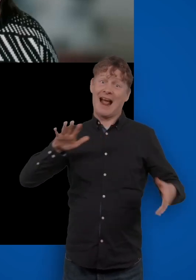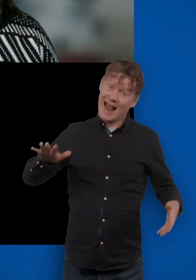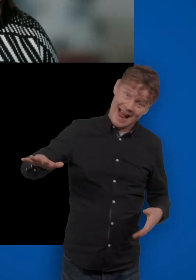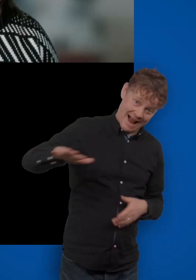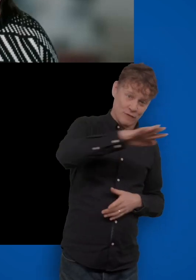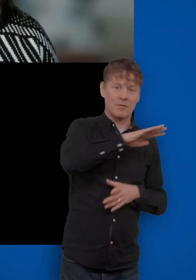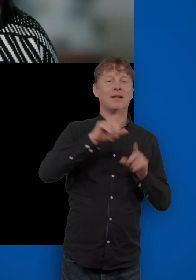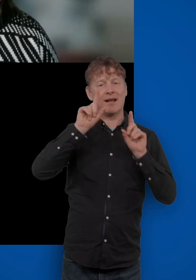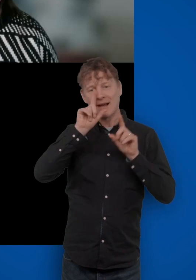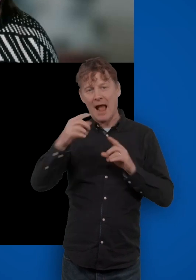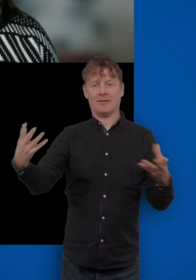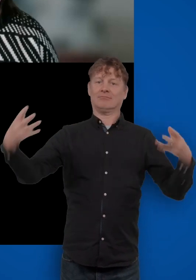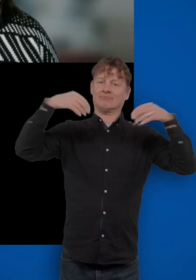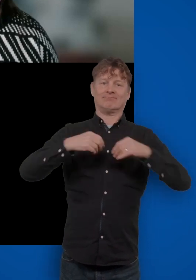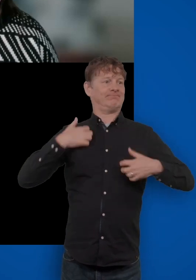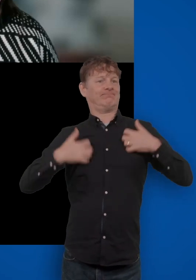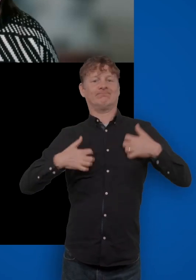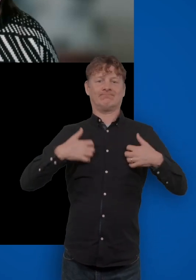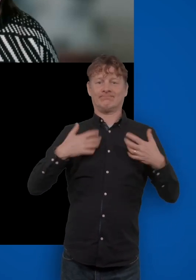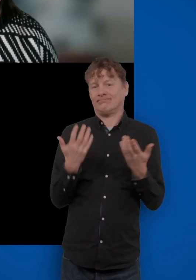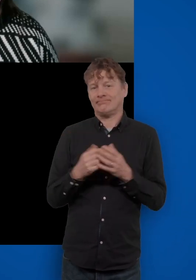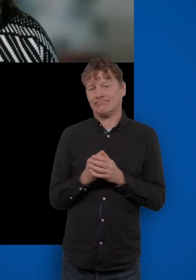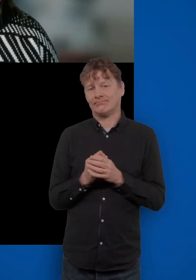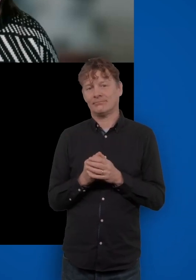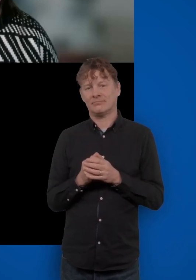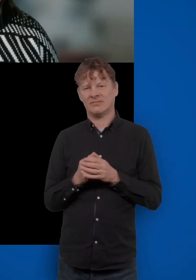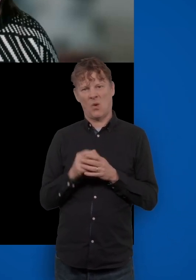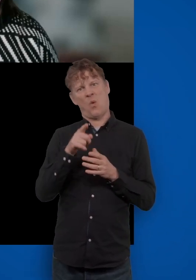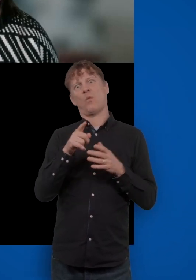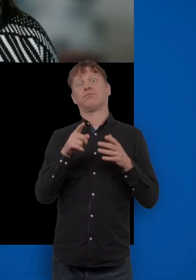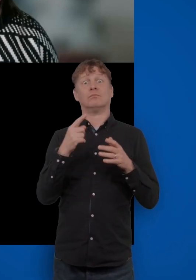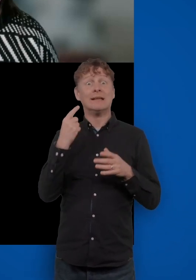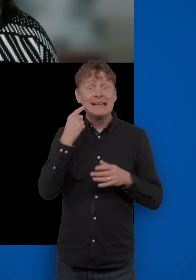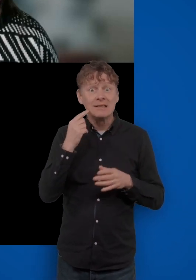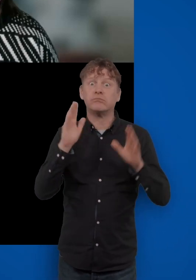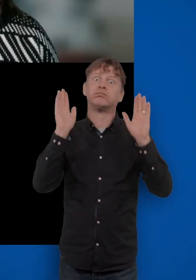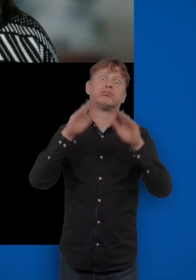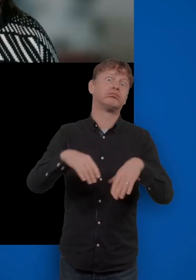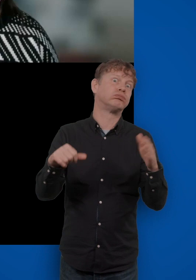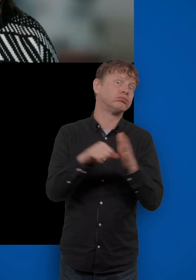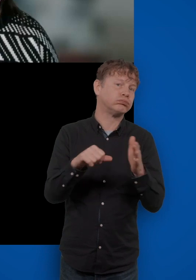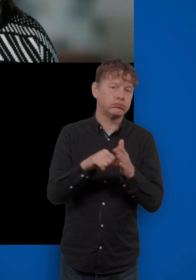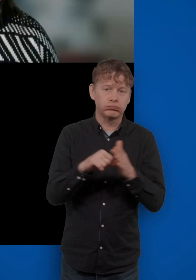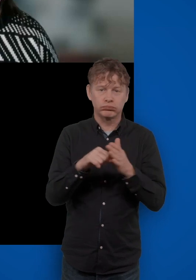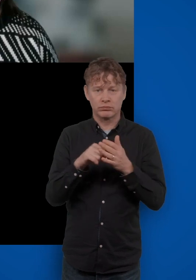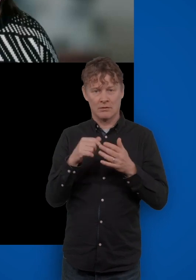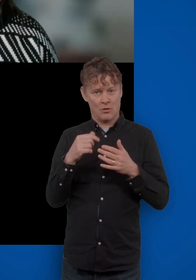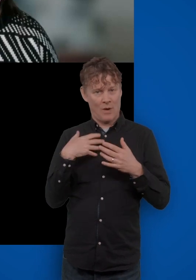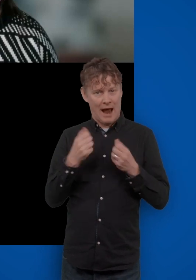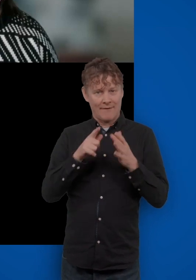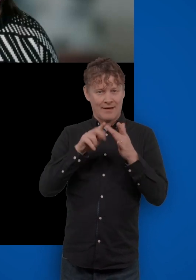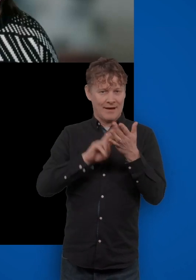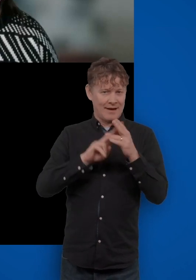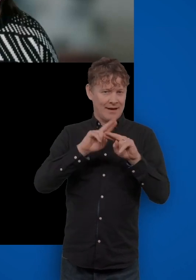can thrive and contribute their best work. Now, of course, that's deeply challenging. We've got infrastructures, like I said in the